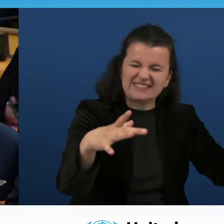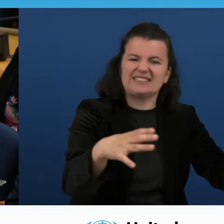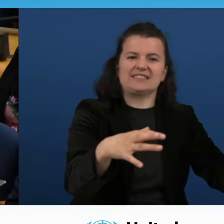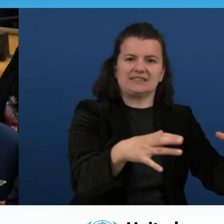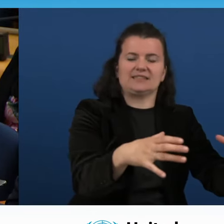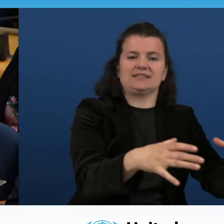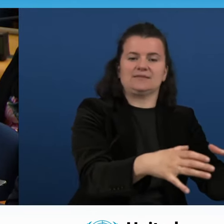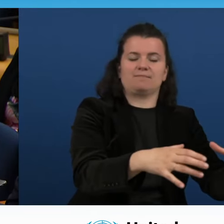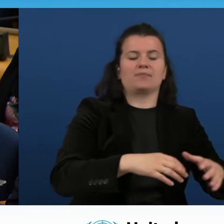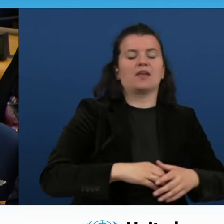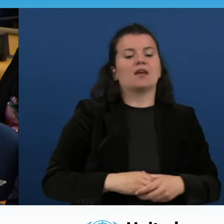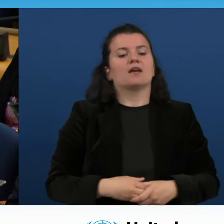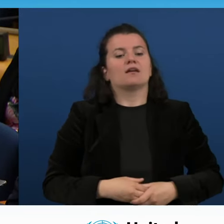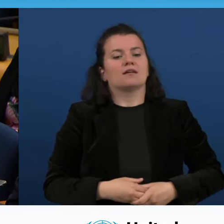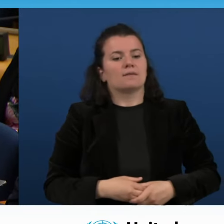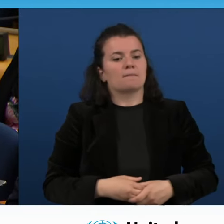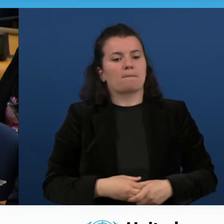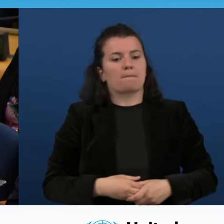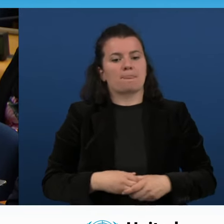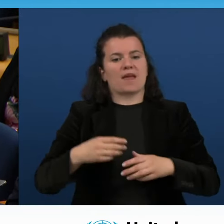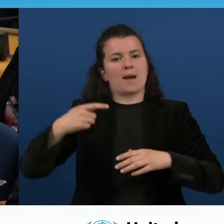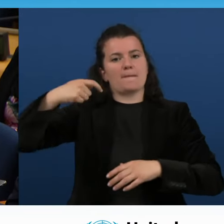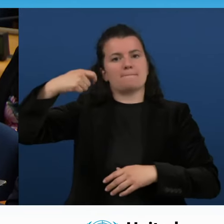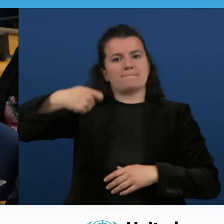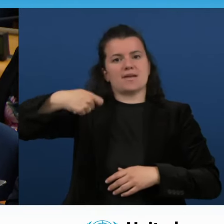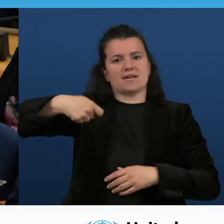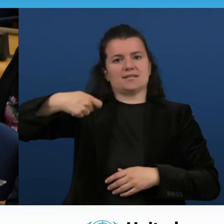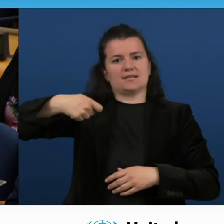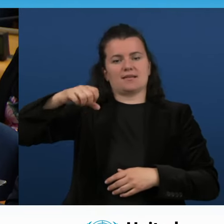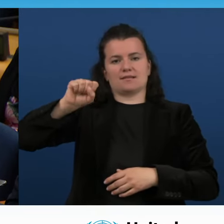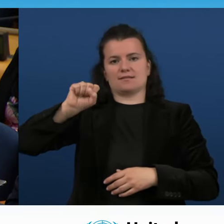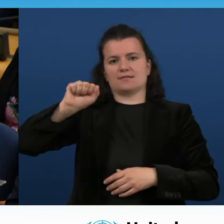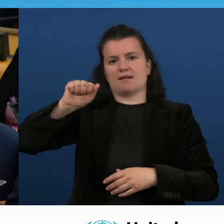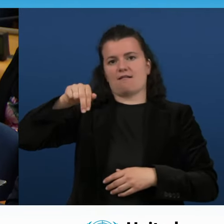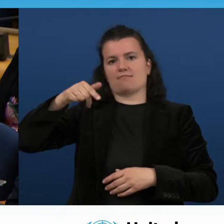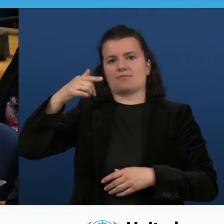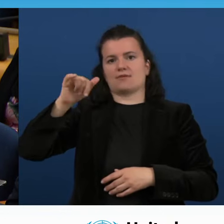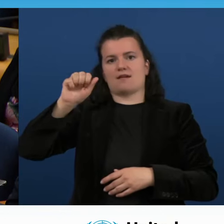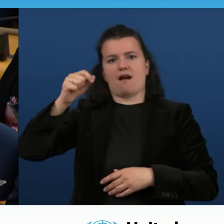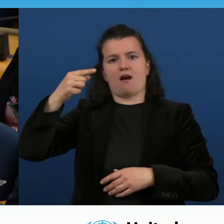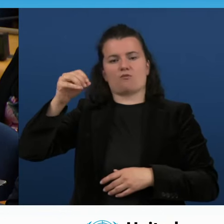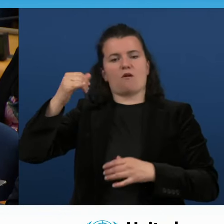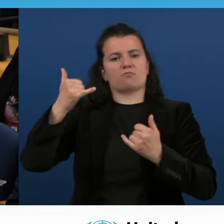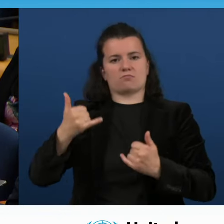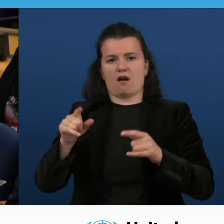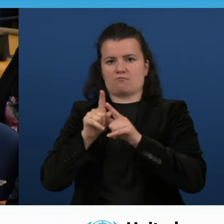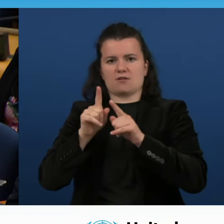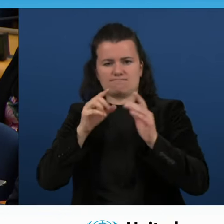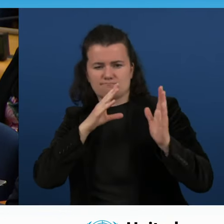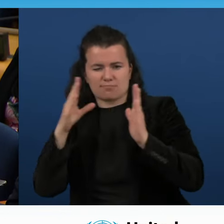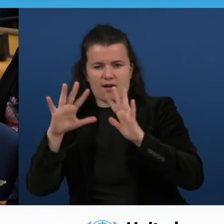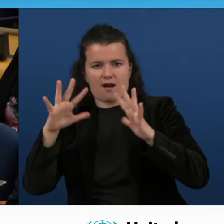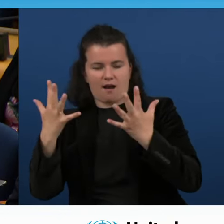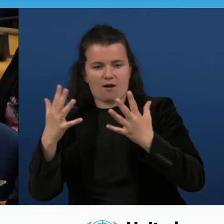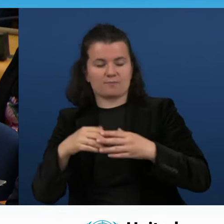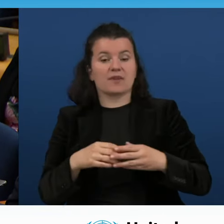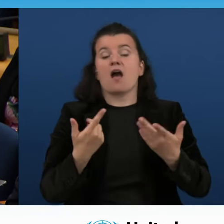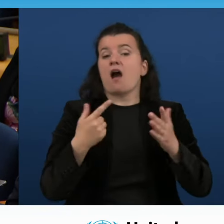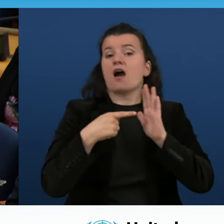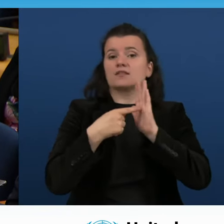that is being led by our President Santiago Peña. Our scholarship programs grants valuable youth by